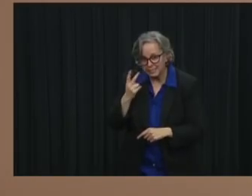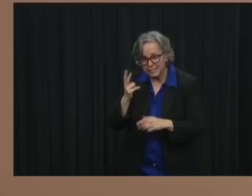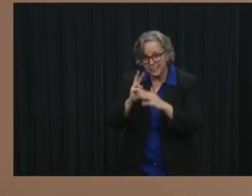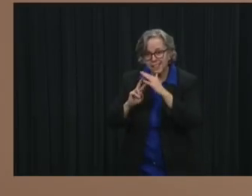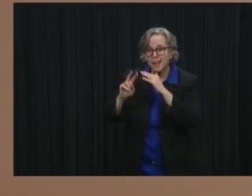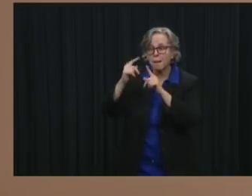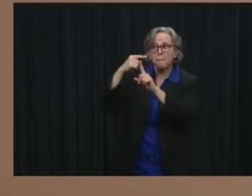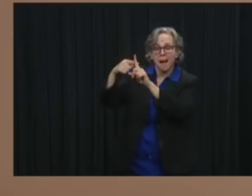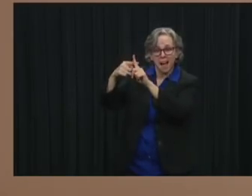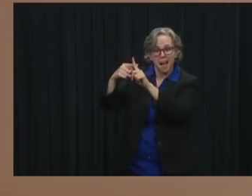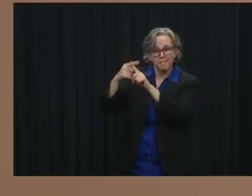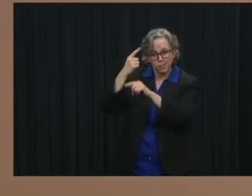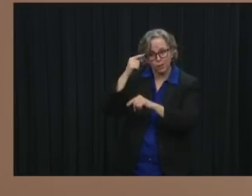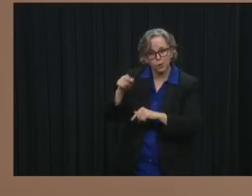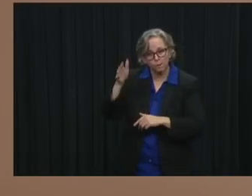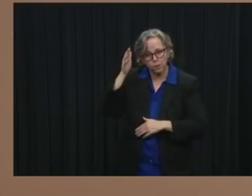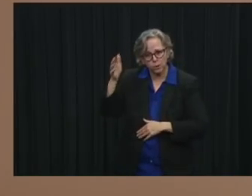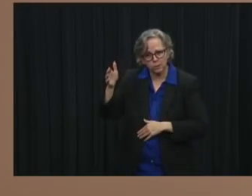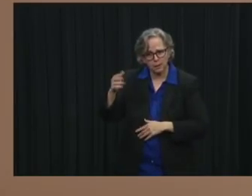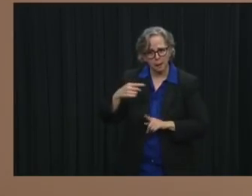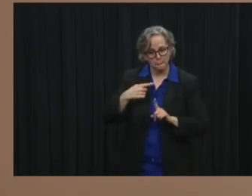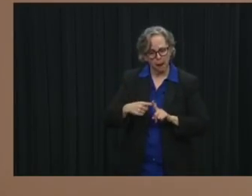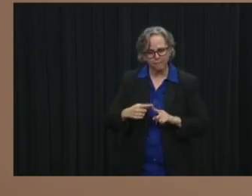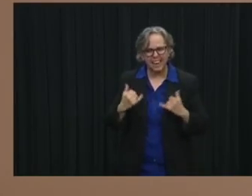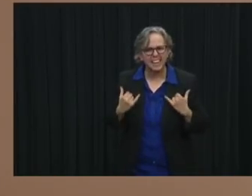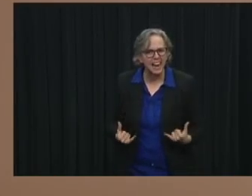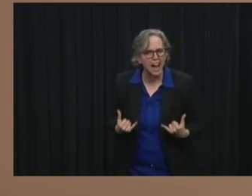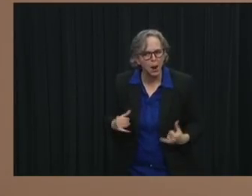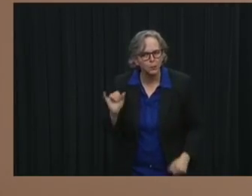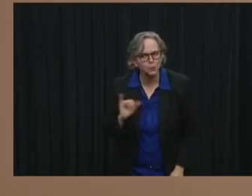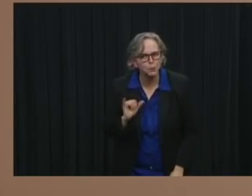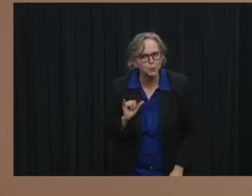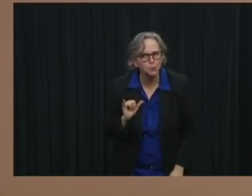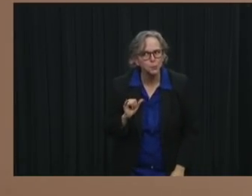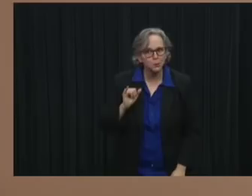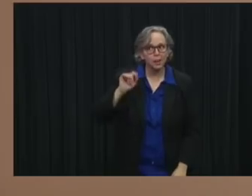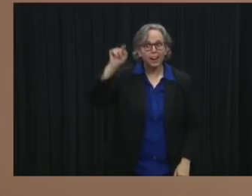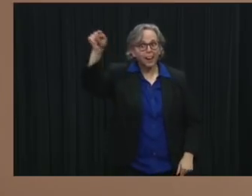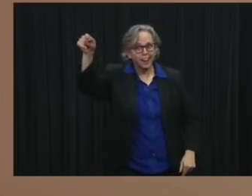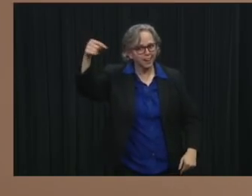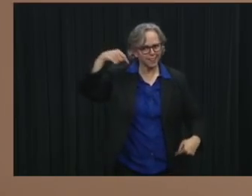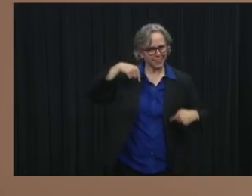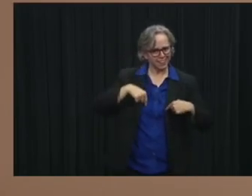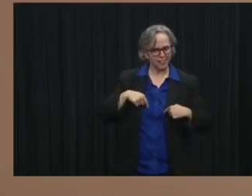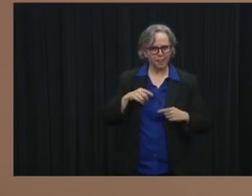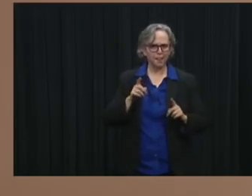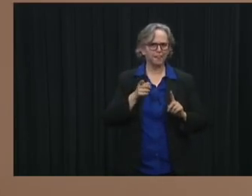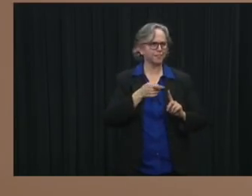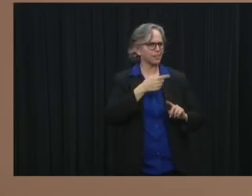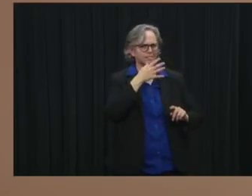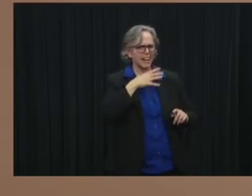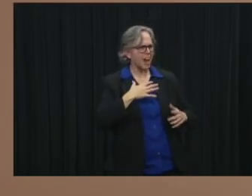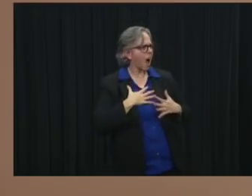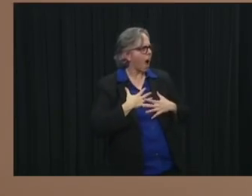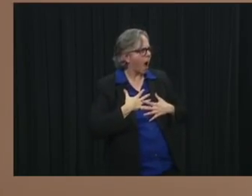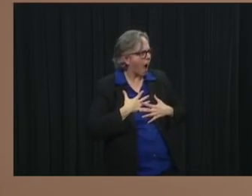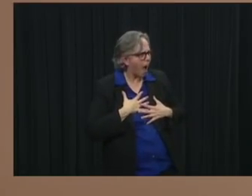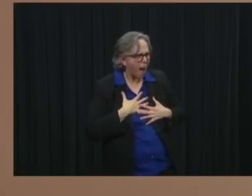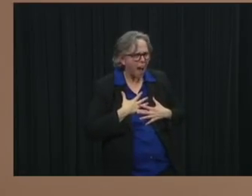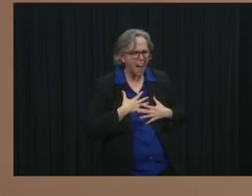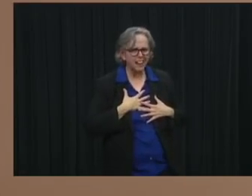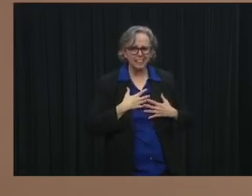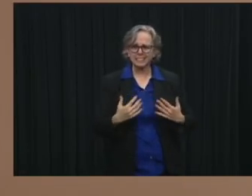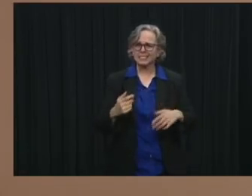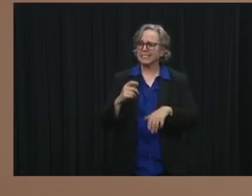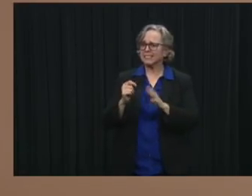think the First Lady really eloquently said it. You know, this is going to be a time we look back on, and it's forcing